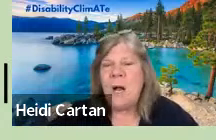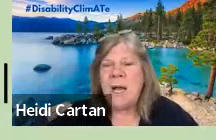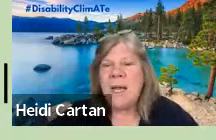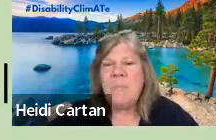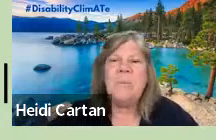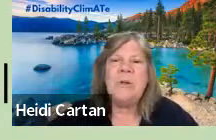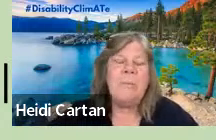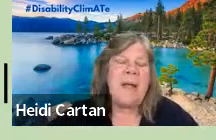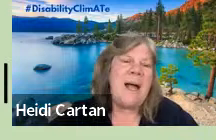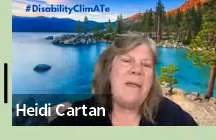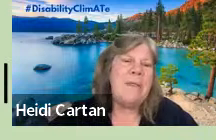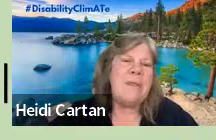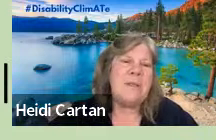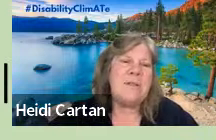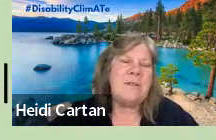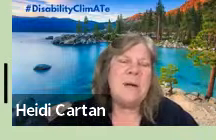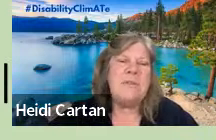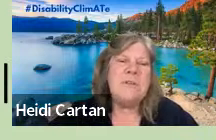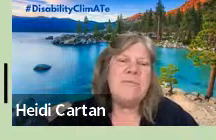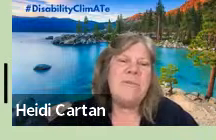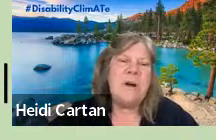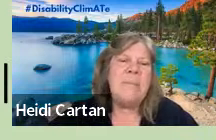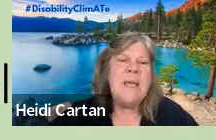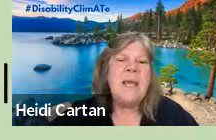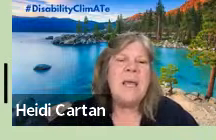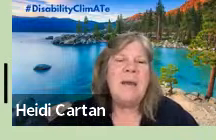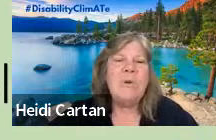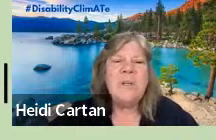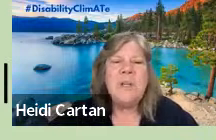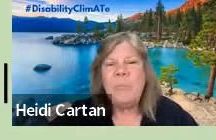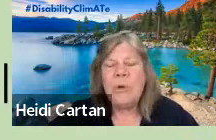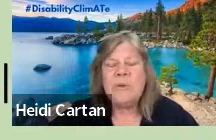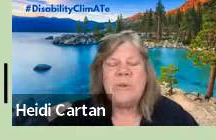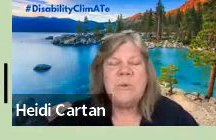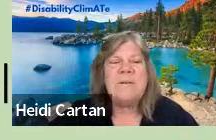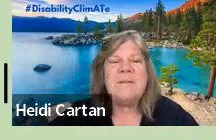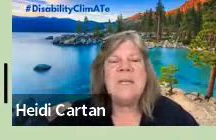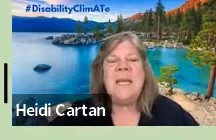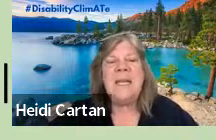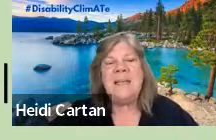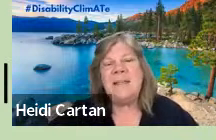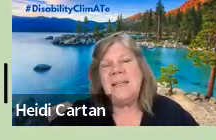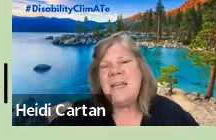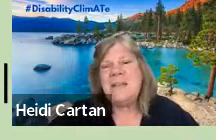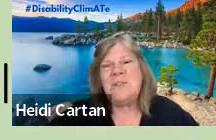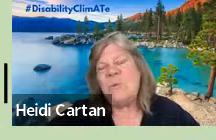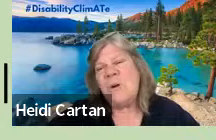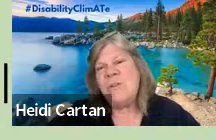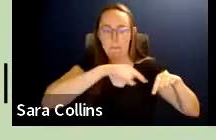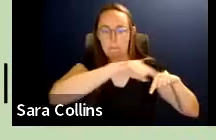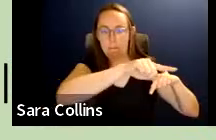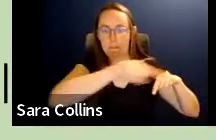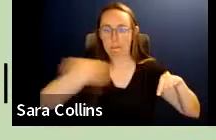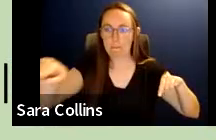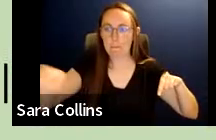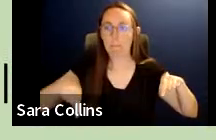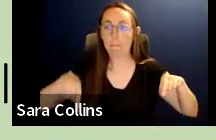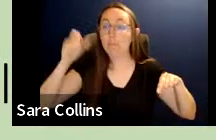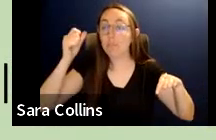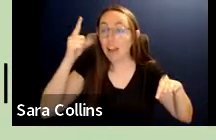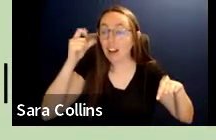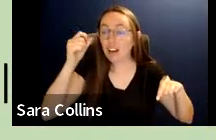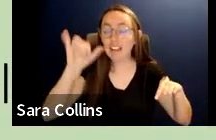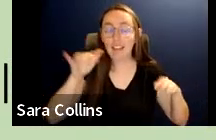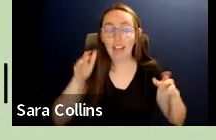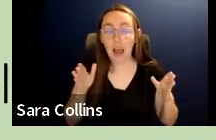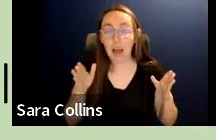8-foot wide perimeter path that surrounds the farm. And really important to us, it leads to all the major work